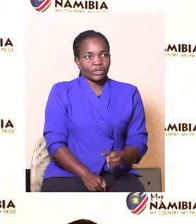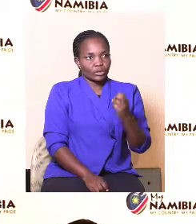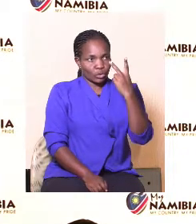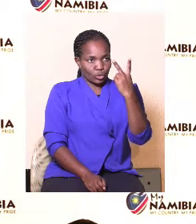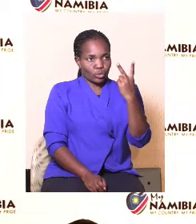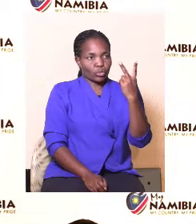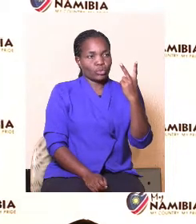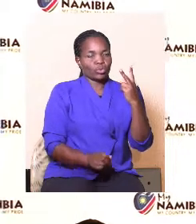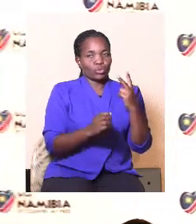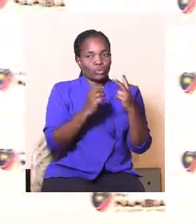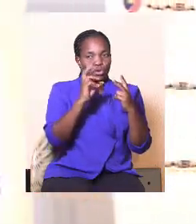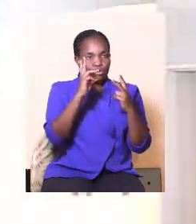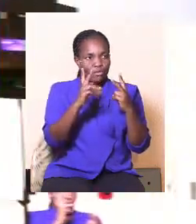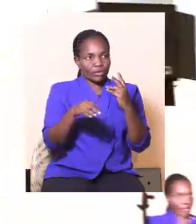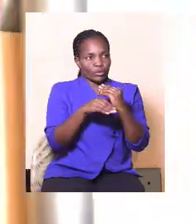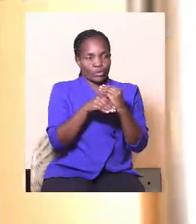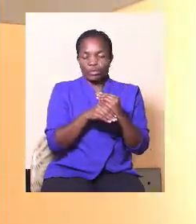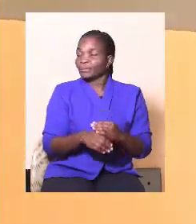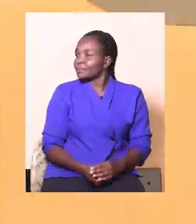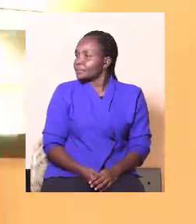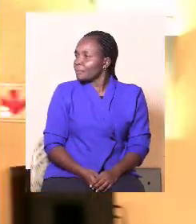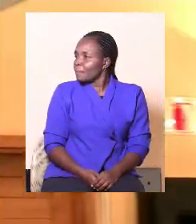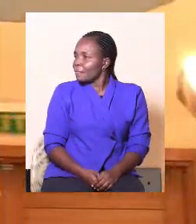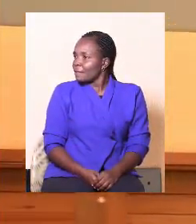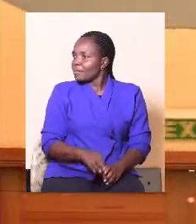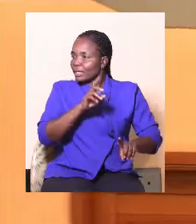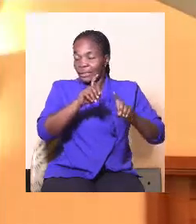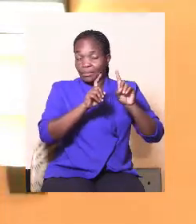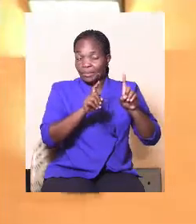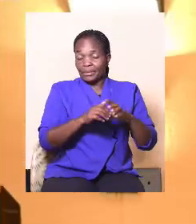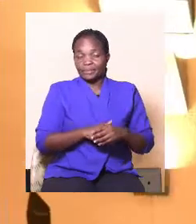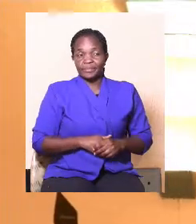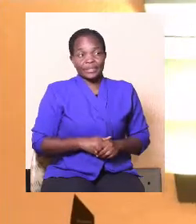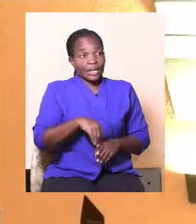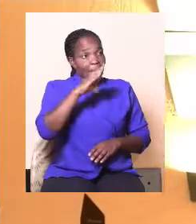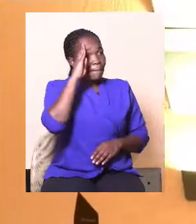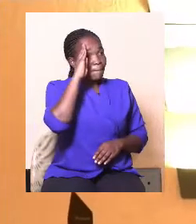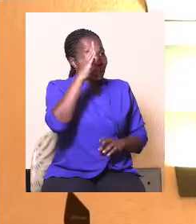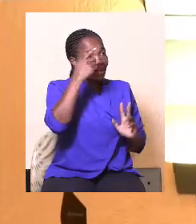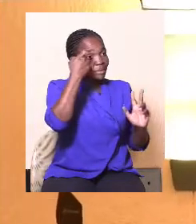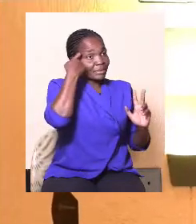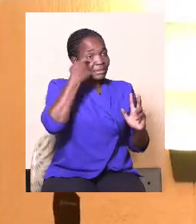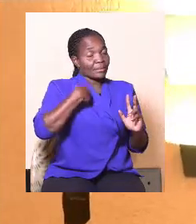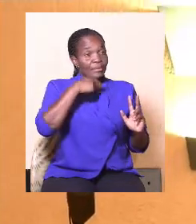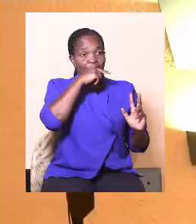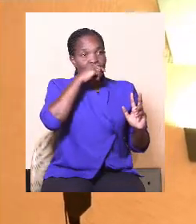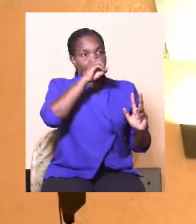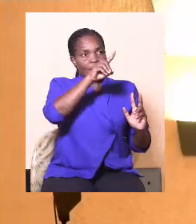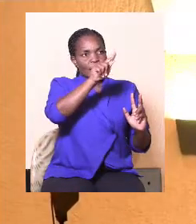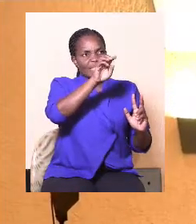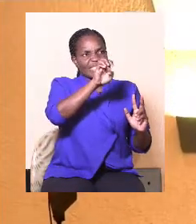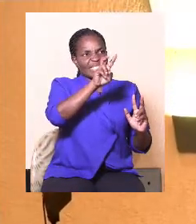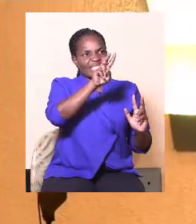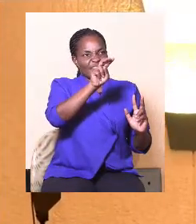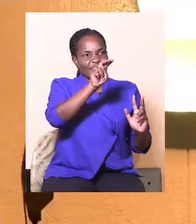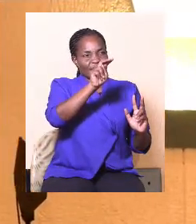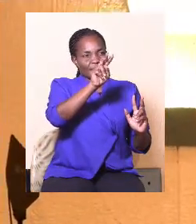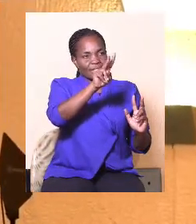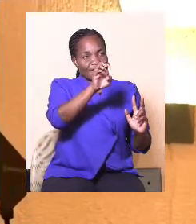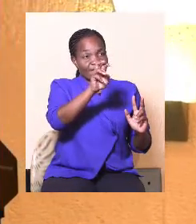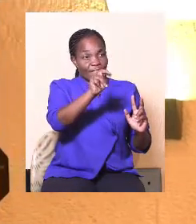more, then we end it there. Good afternoon, Honourable Minister. My name is Stephen from Commerce and Industry Review